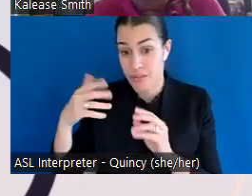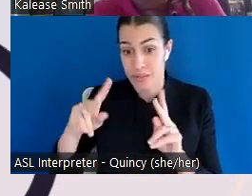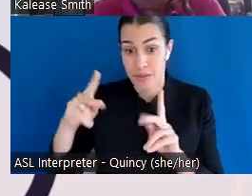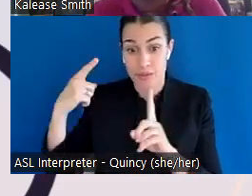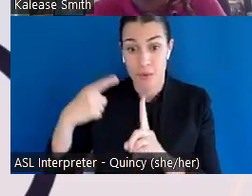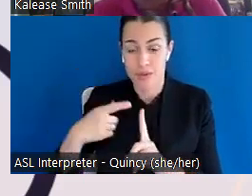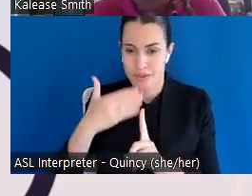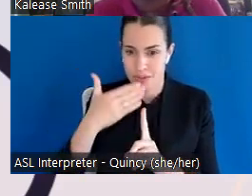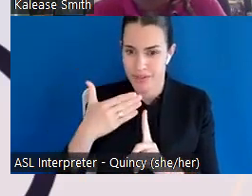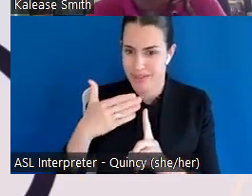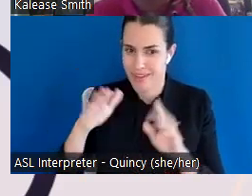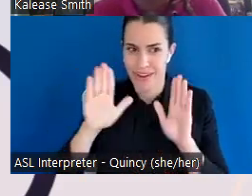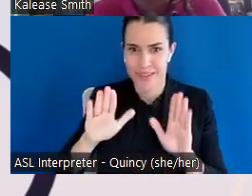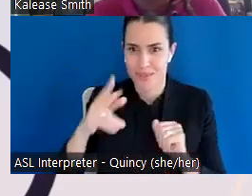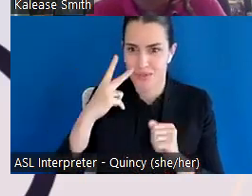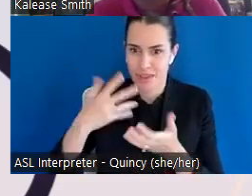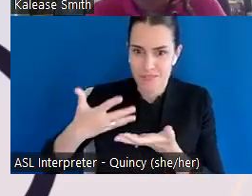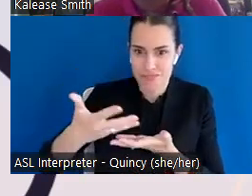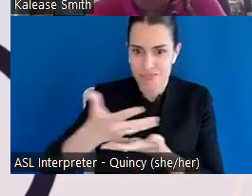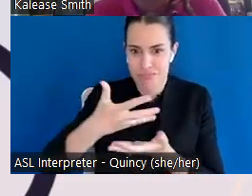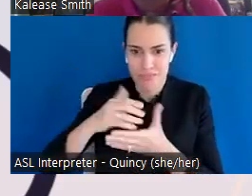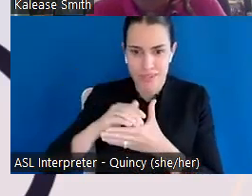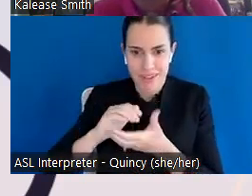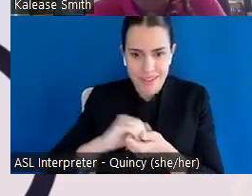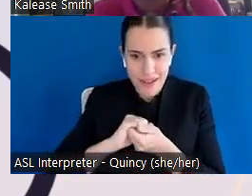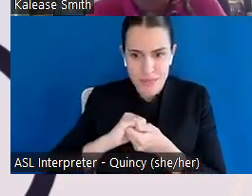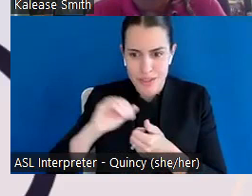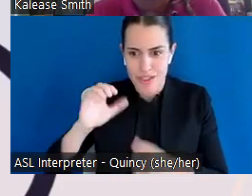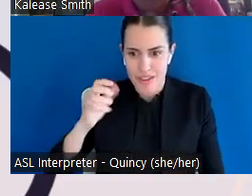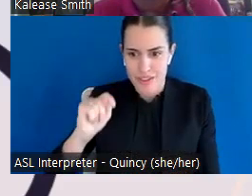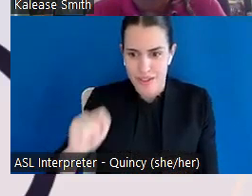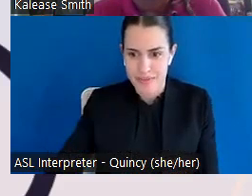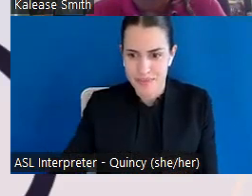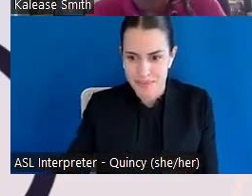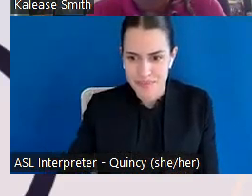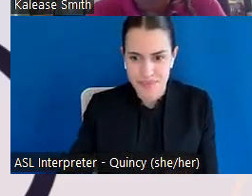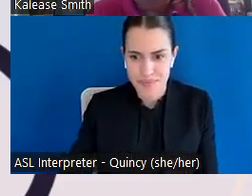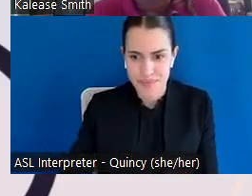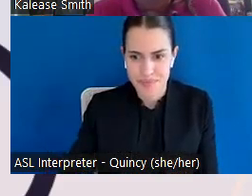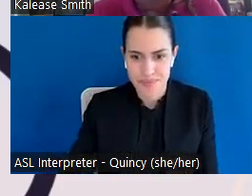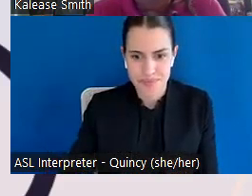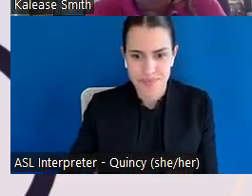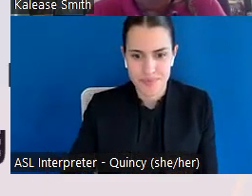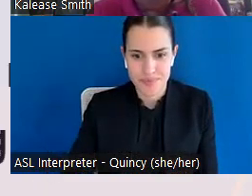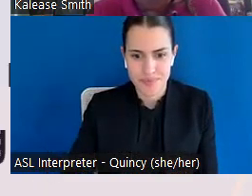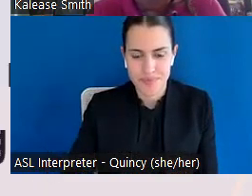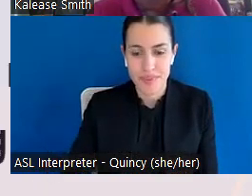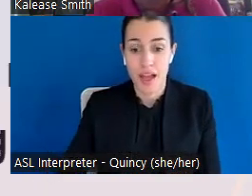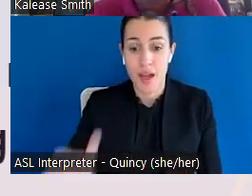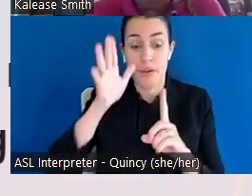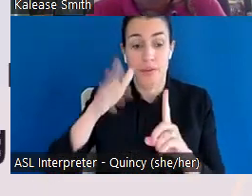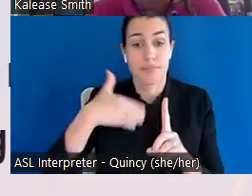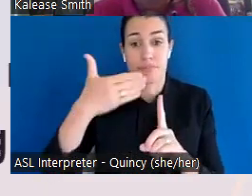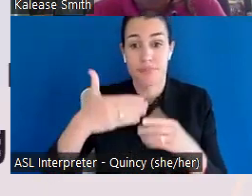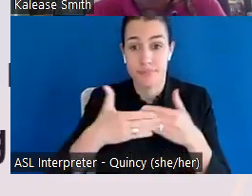It's super awesome to see the amount of collaboration we have in the chat. I'm going to go on to the next slide now. And on this slide, we have